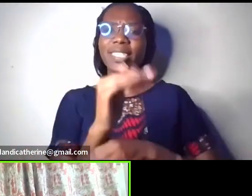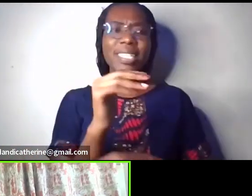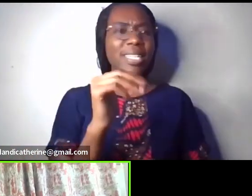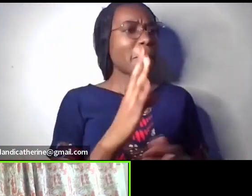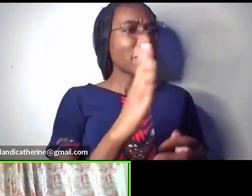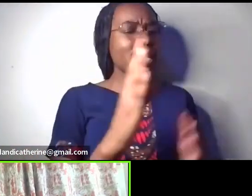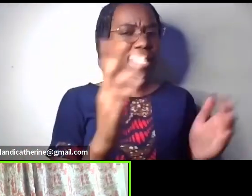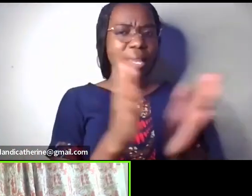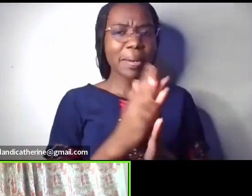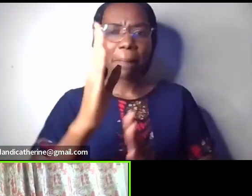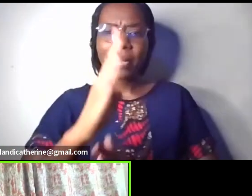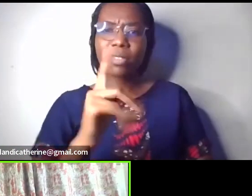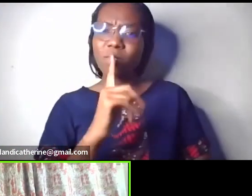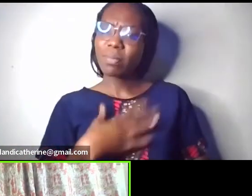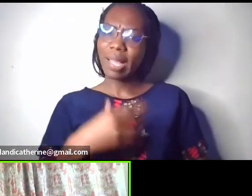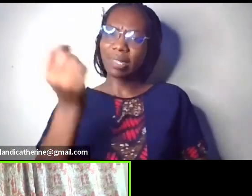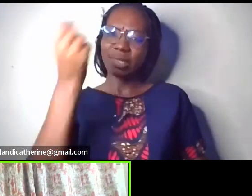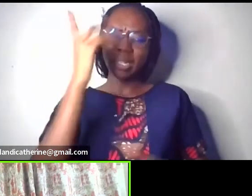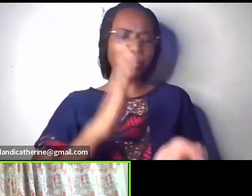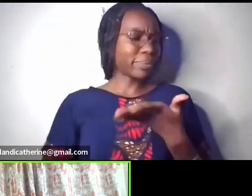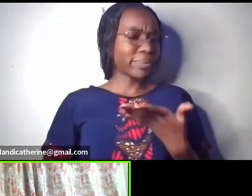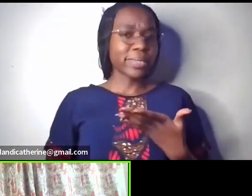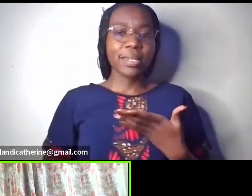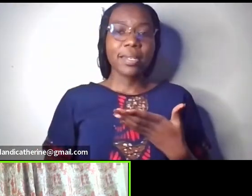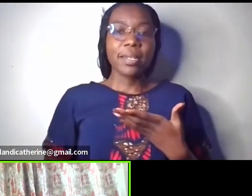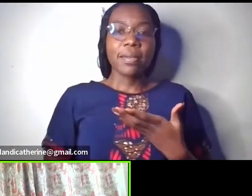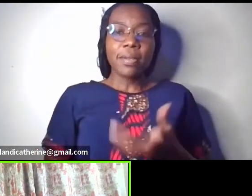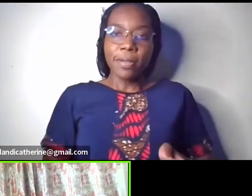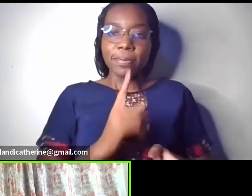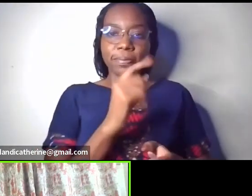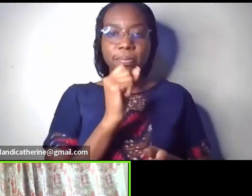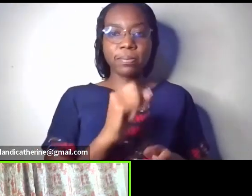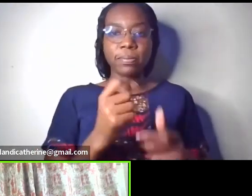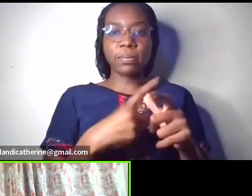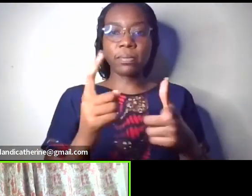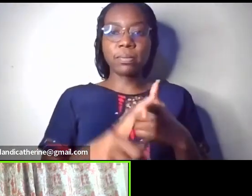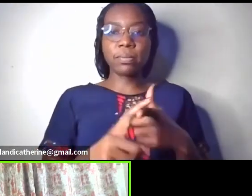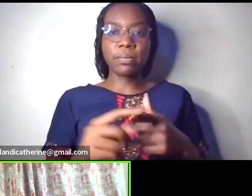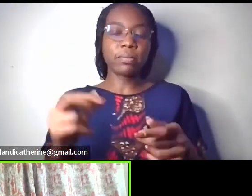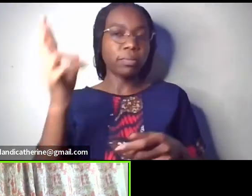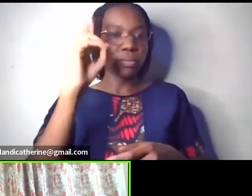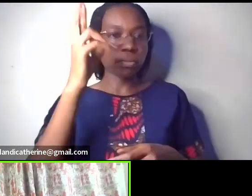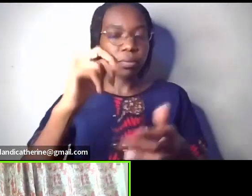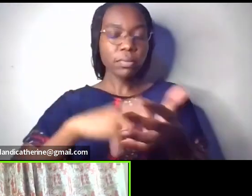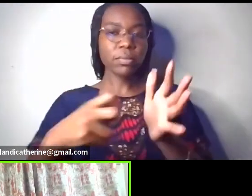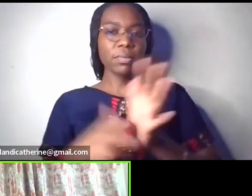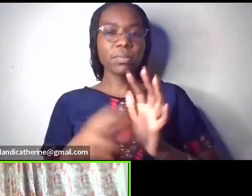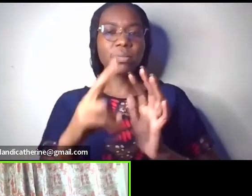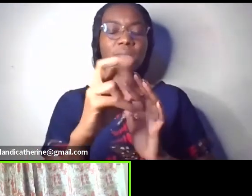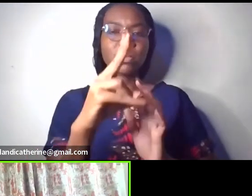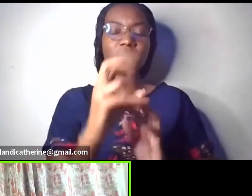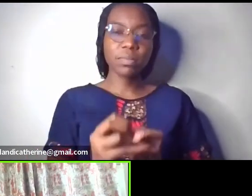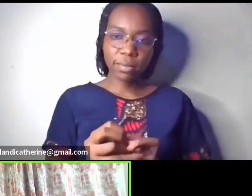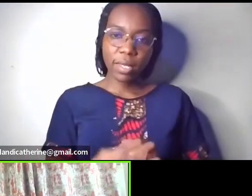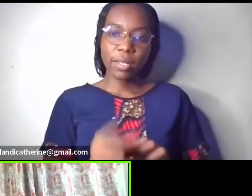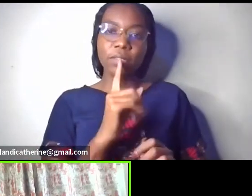quite understand what this was. Remember also the concept was a bit new back in 2020. So of course I